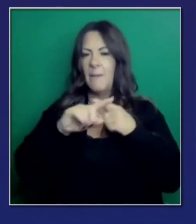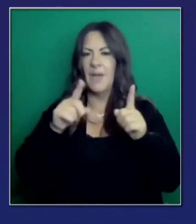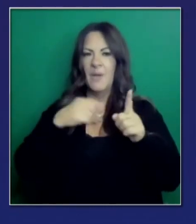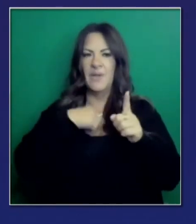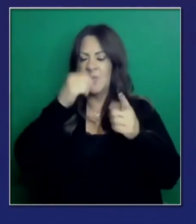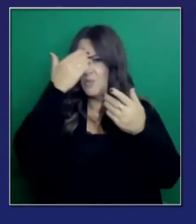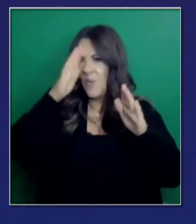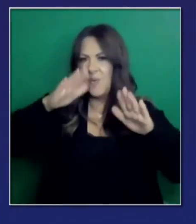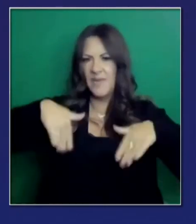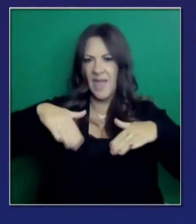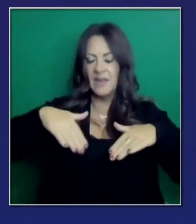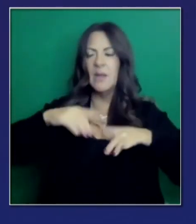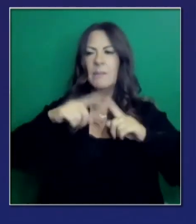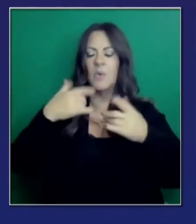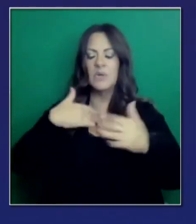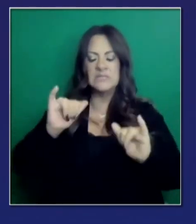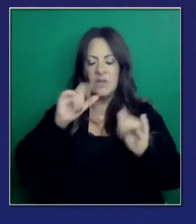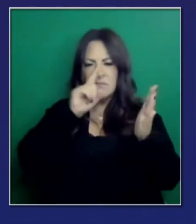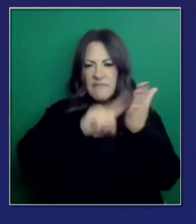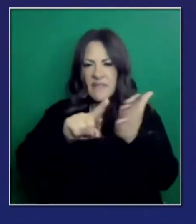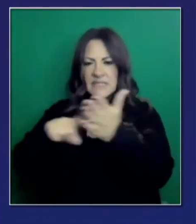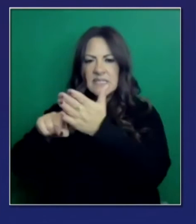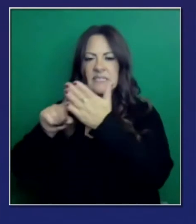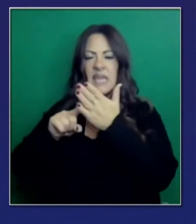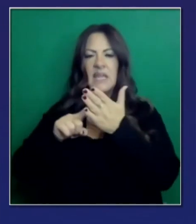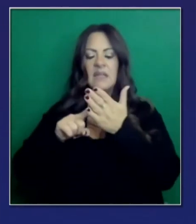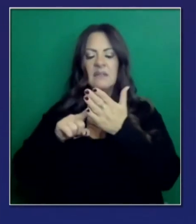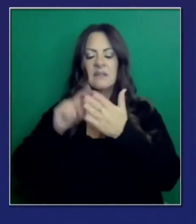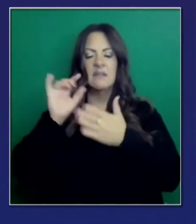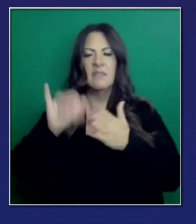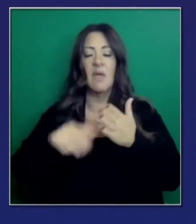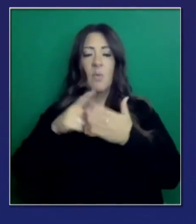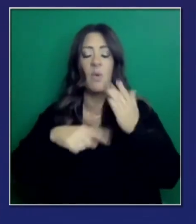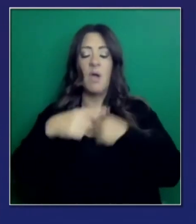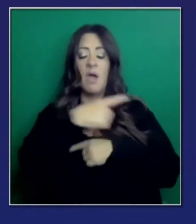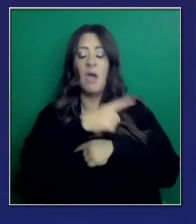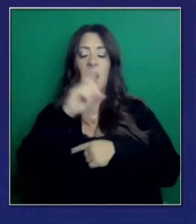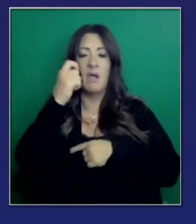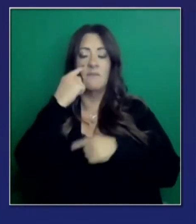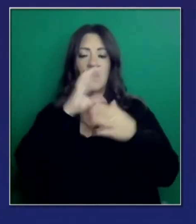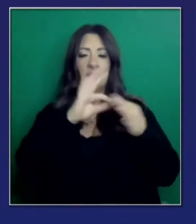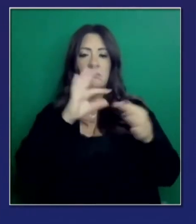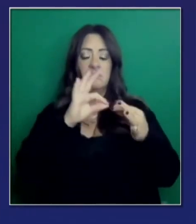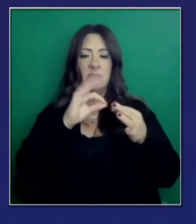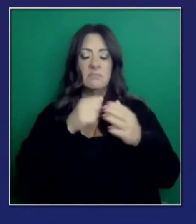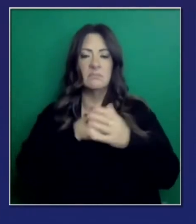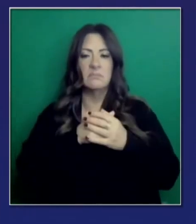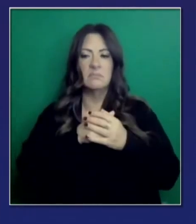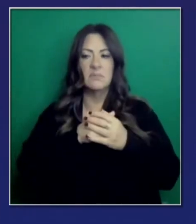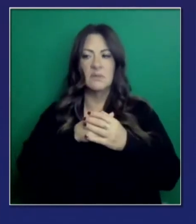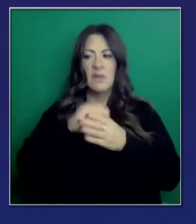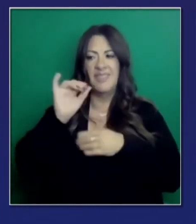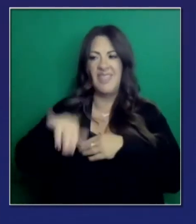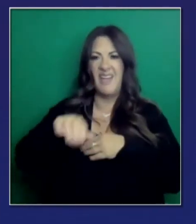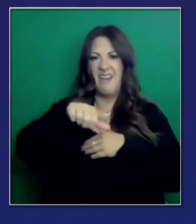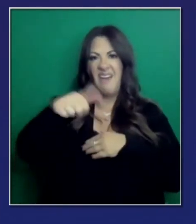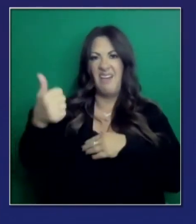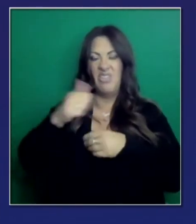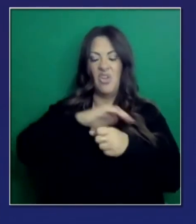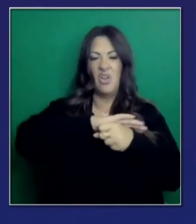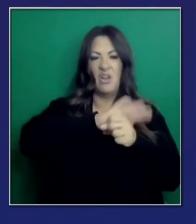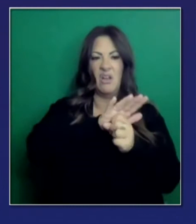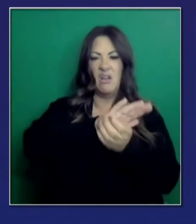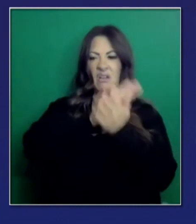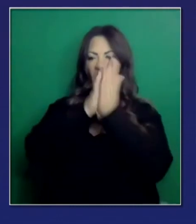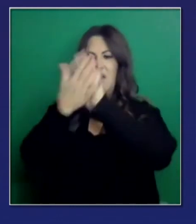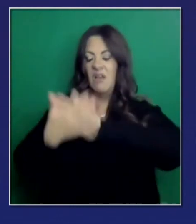also investigating the two things the governor talked about. Is this more contagious? We know that the